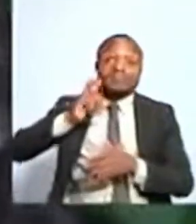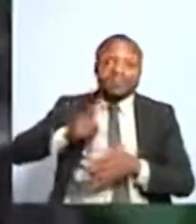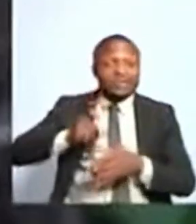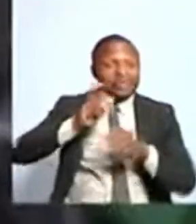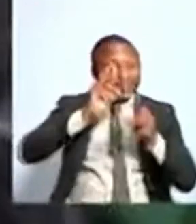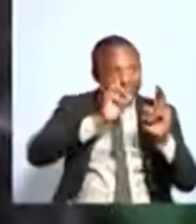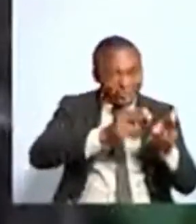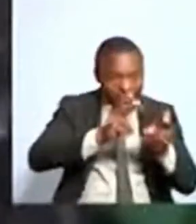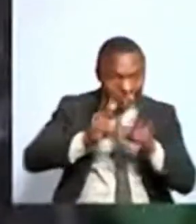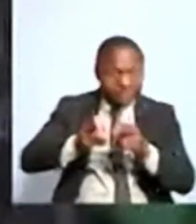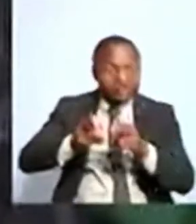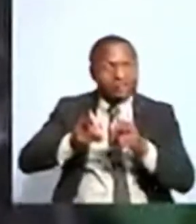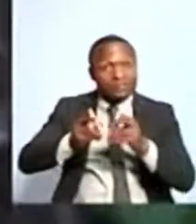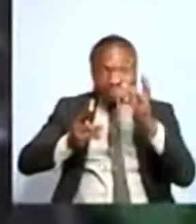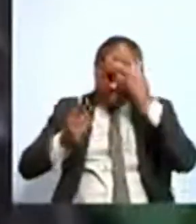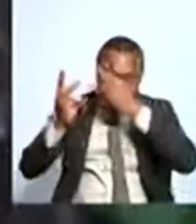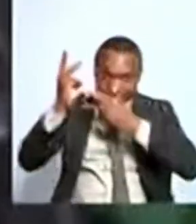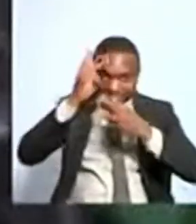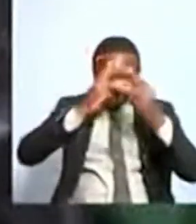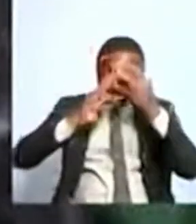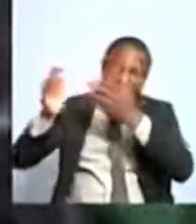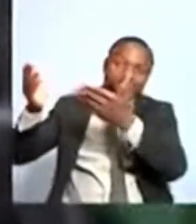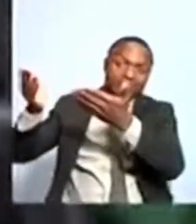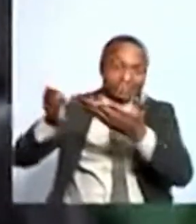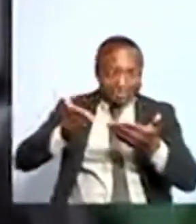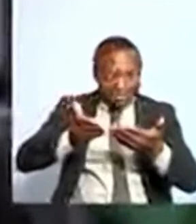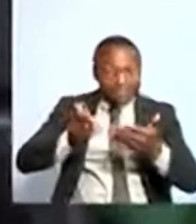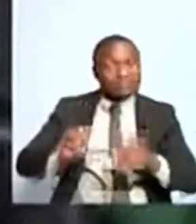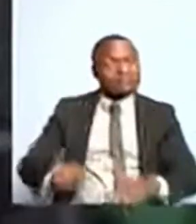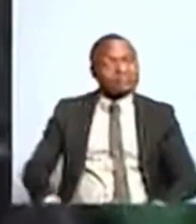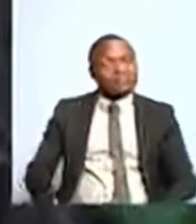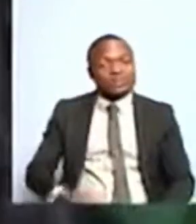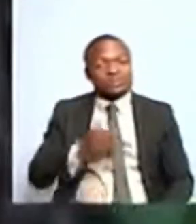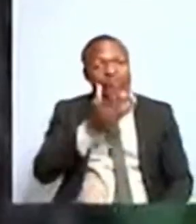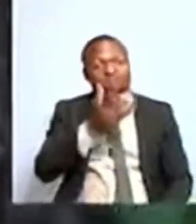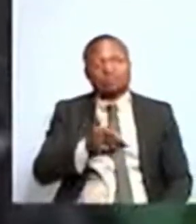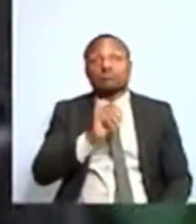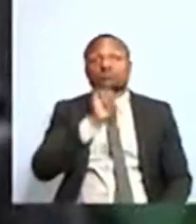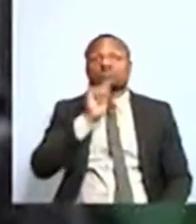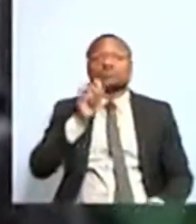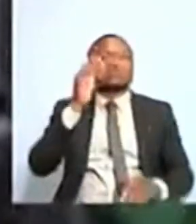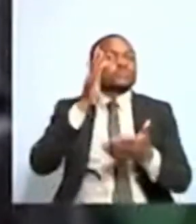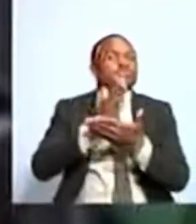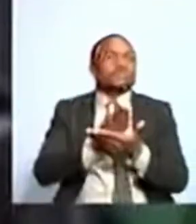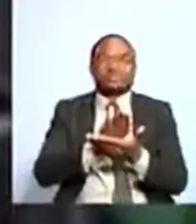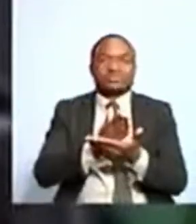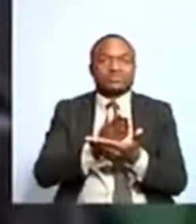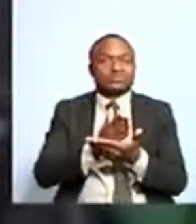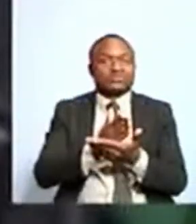respond to the concerns that will be raised, that does not stop